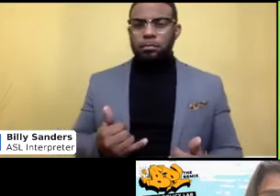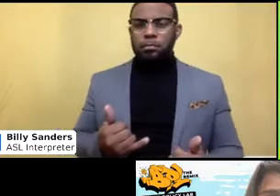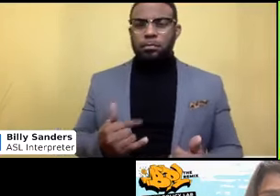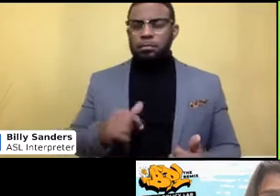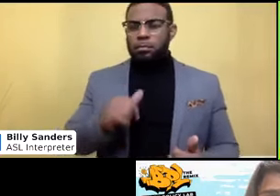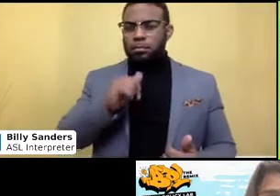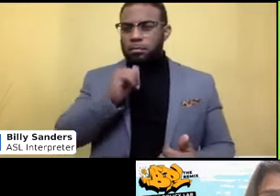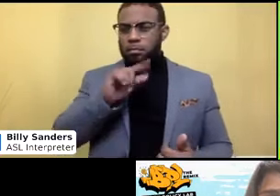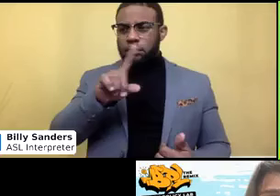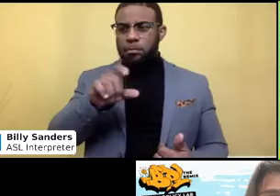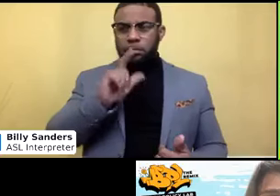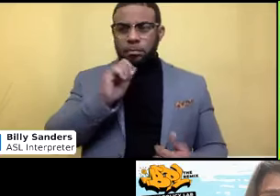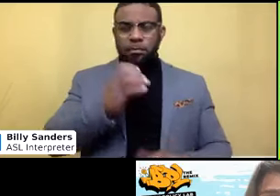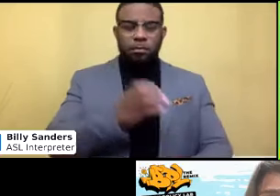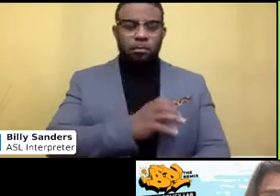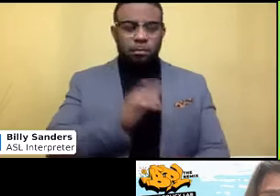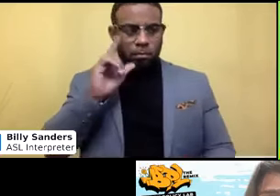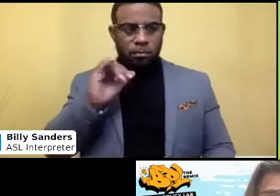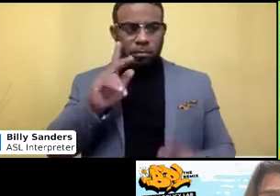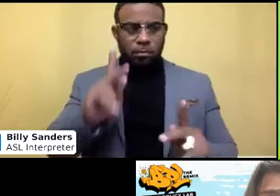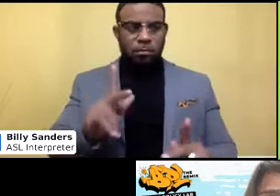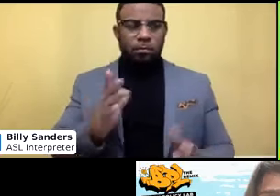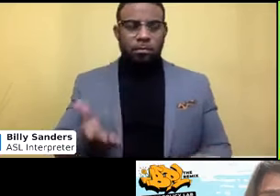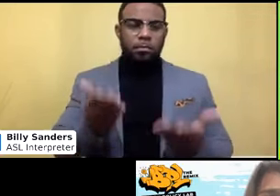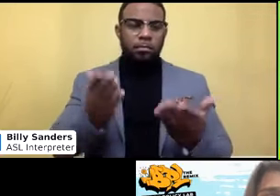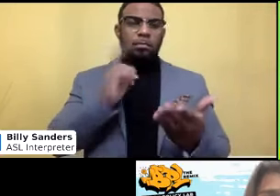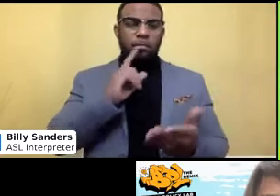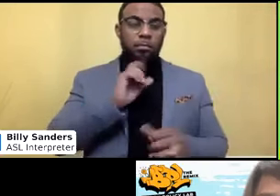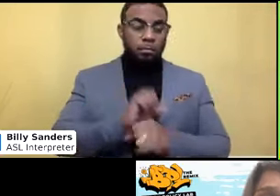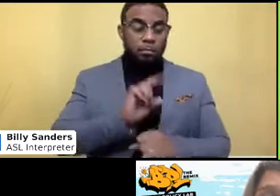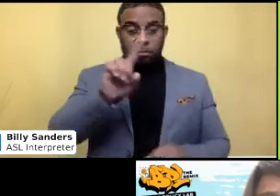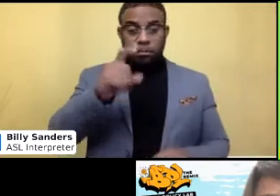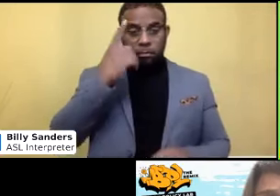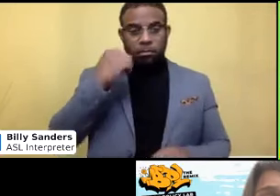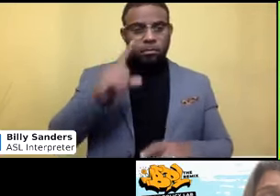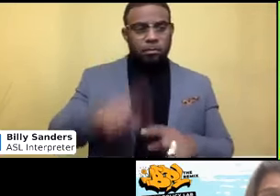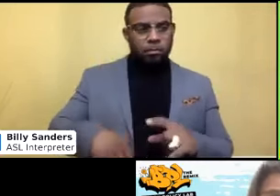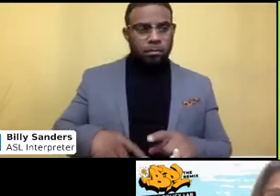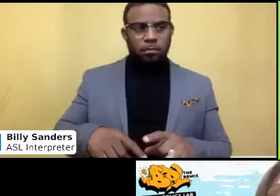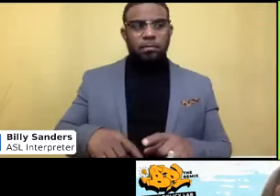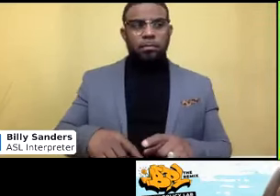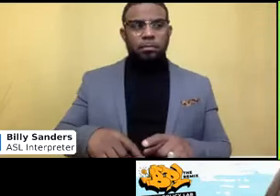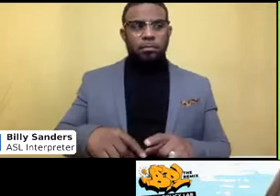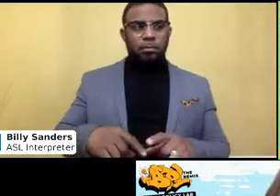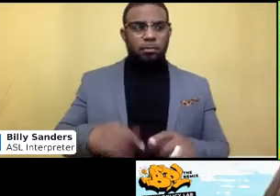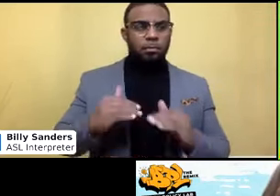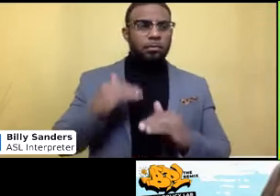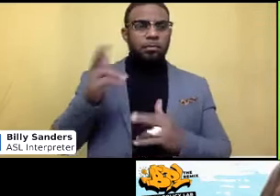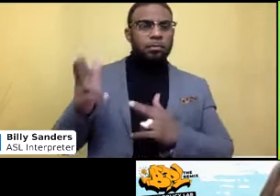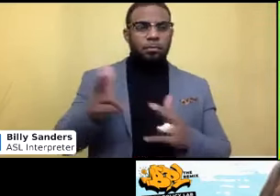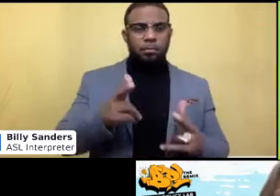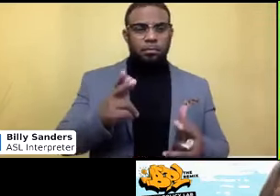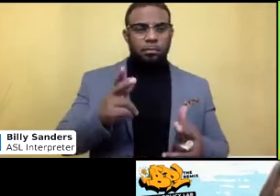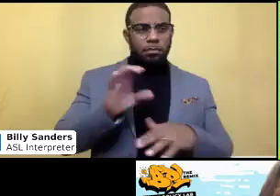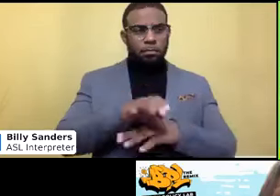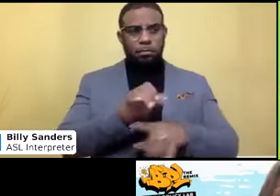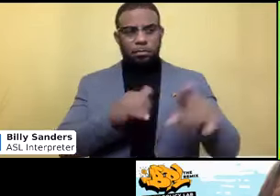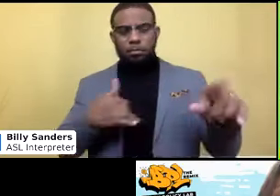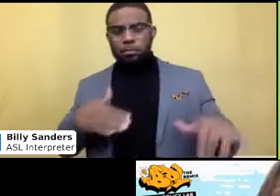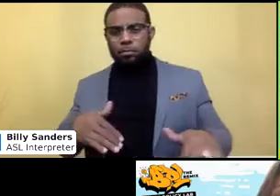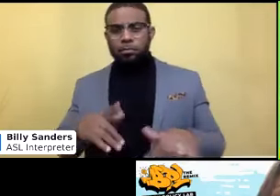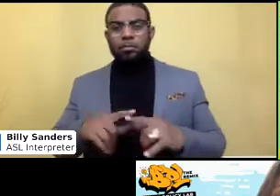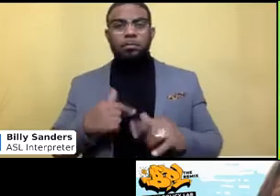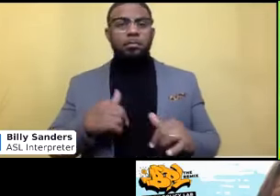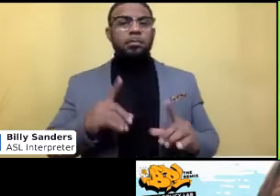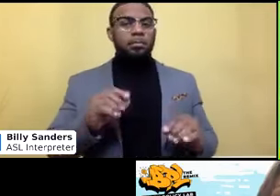not, the question is power. I think that the person's raising, and it's a legitimate question because we can't gun, the forces and whatnot, but